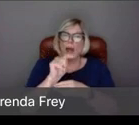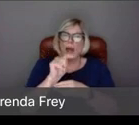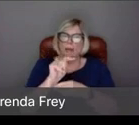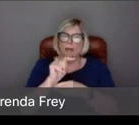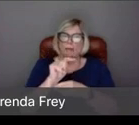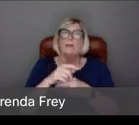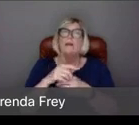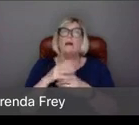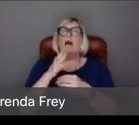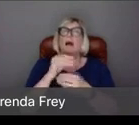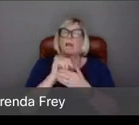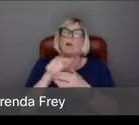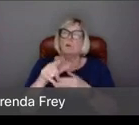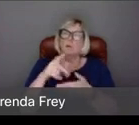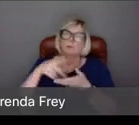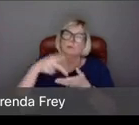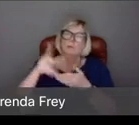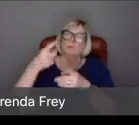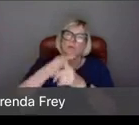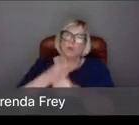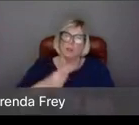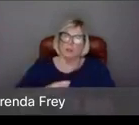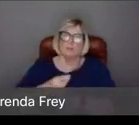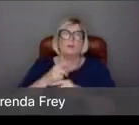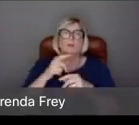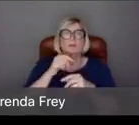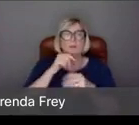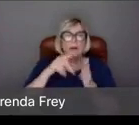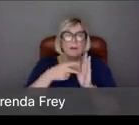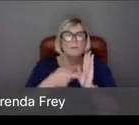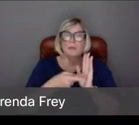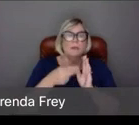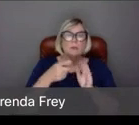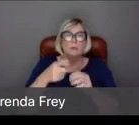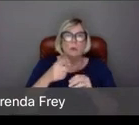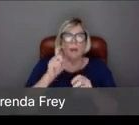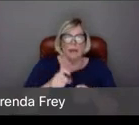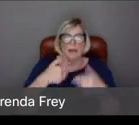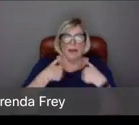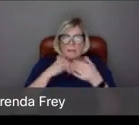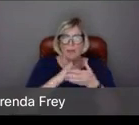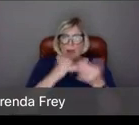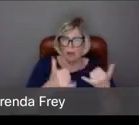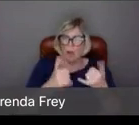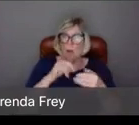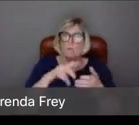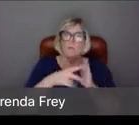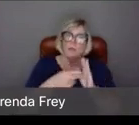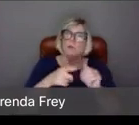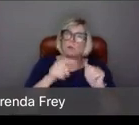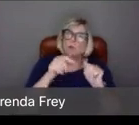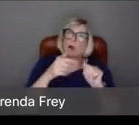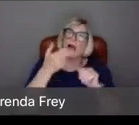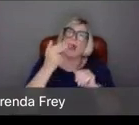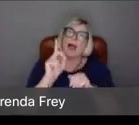to have them all at once. It can also be that you've taken care of it and it's passed, but it's still, it stays on your credit report